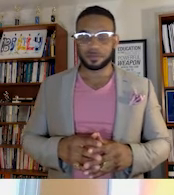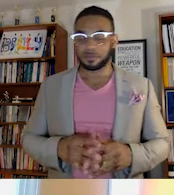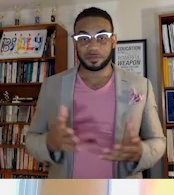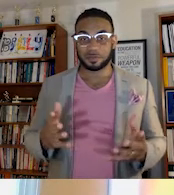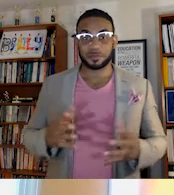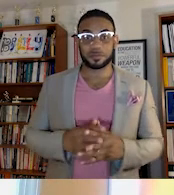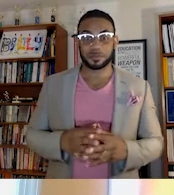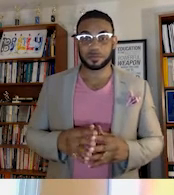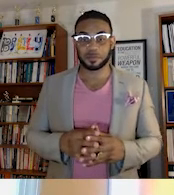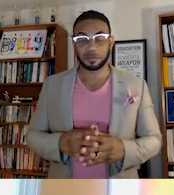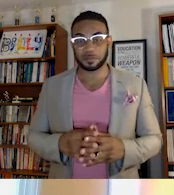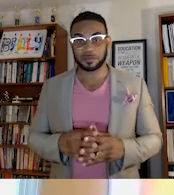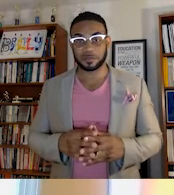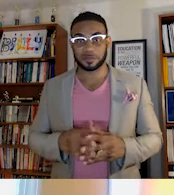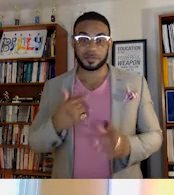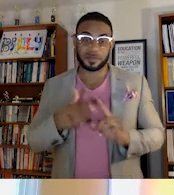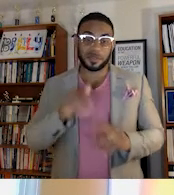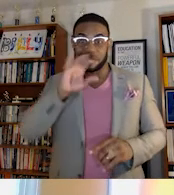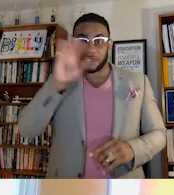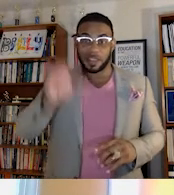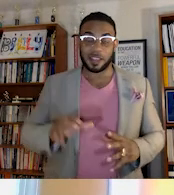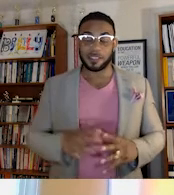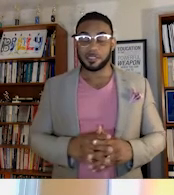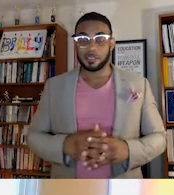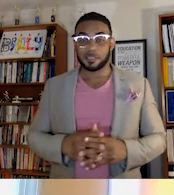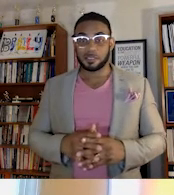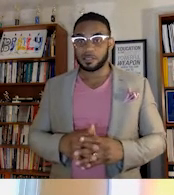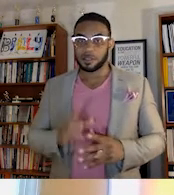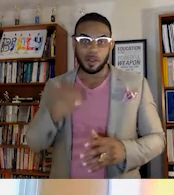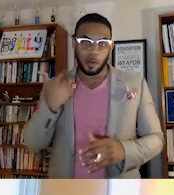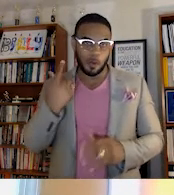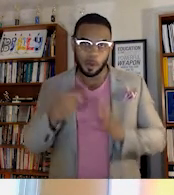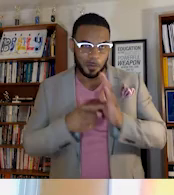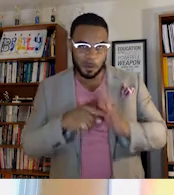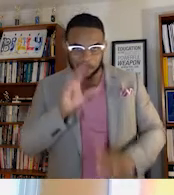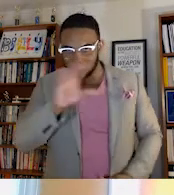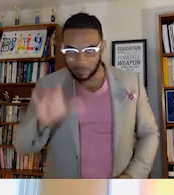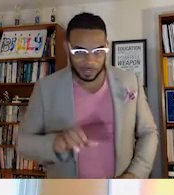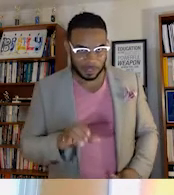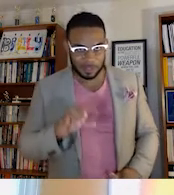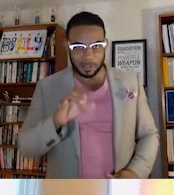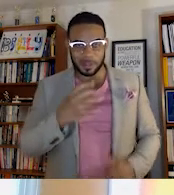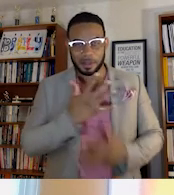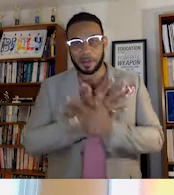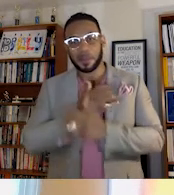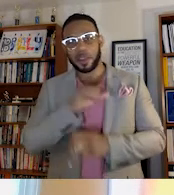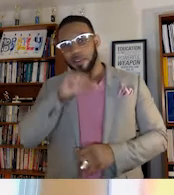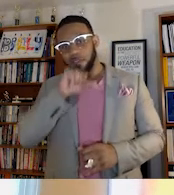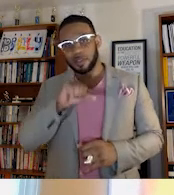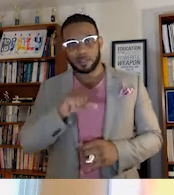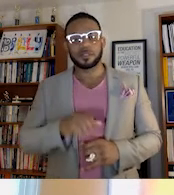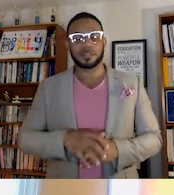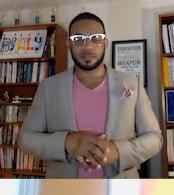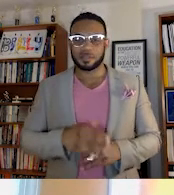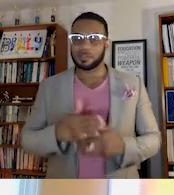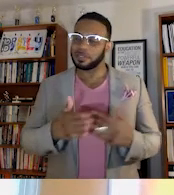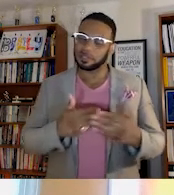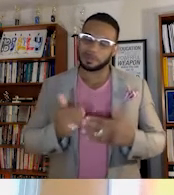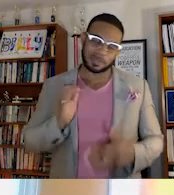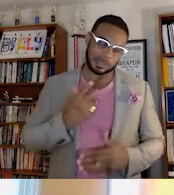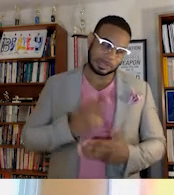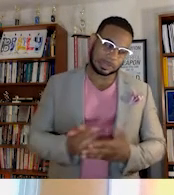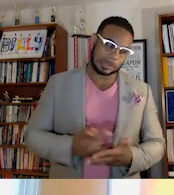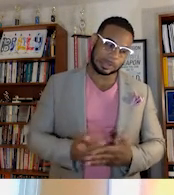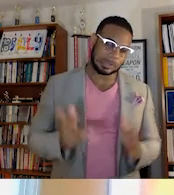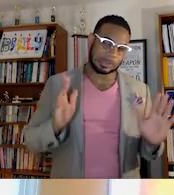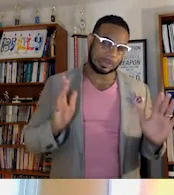no, I'm from Chicago. We'll always rep Chicago, Bears fan, despite our